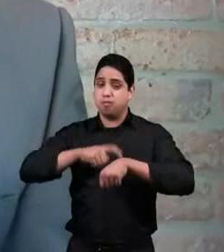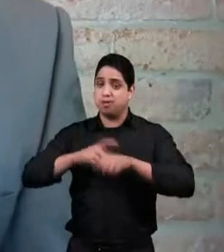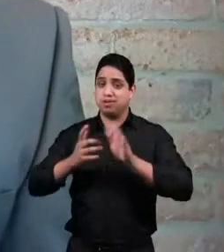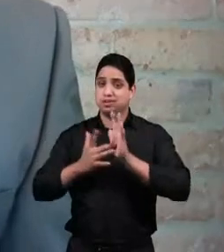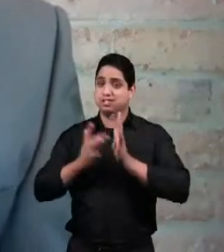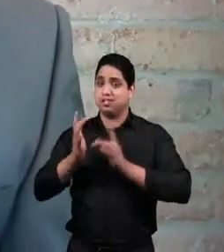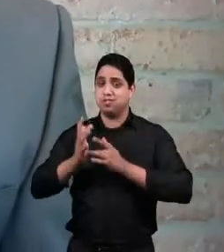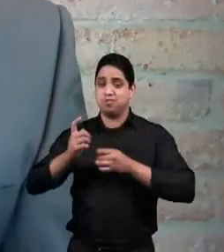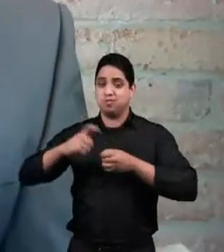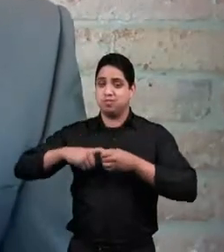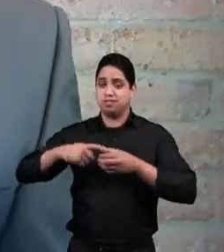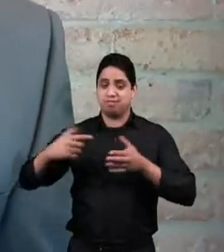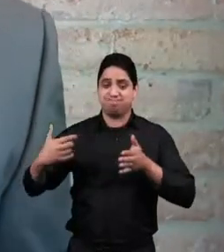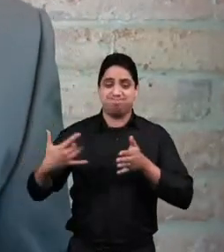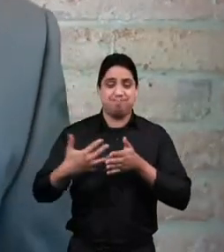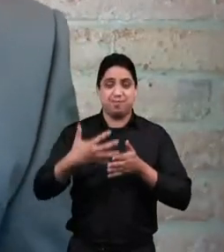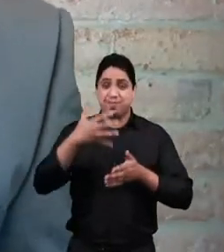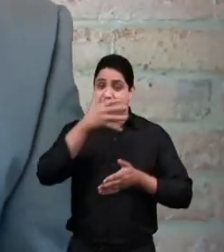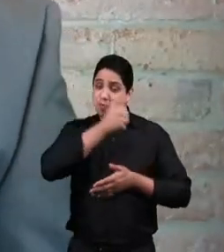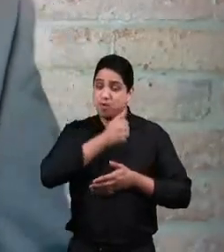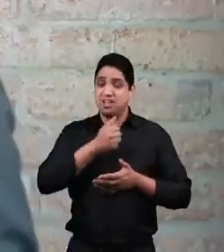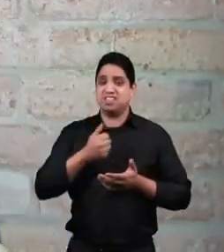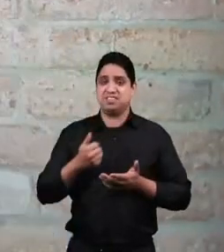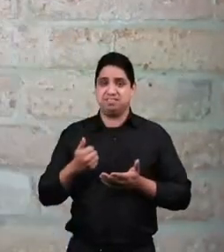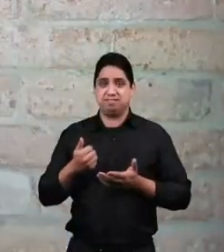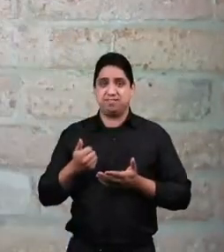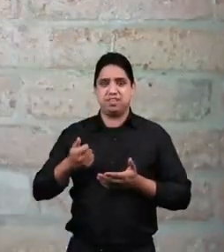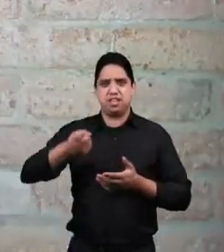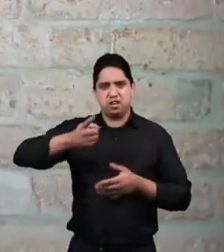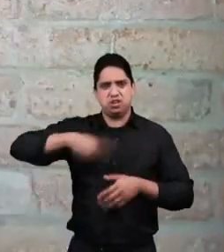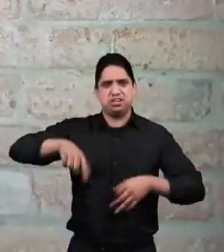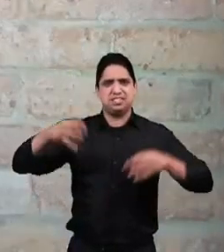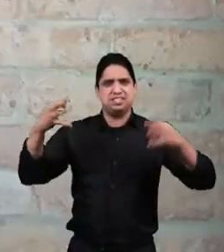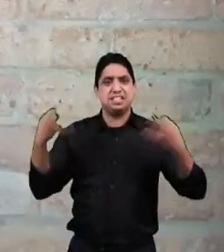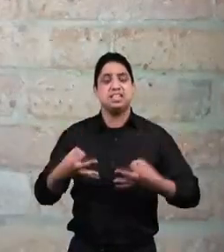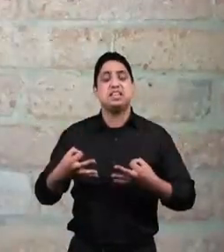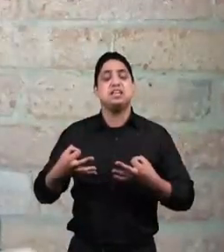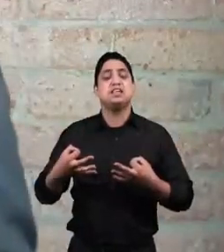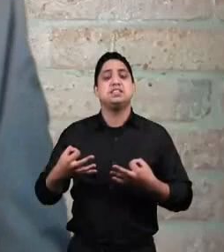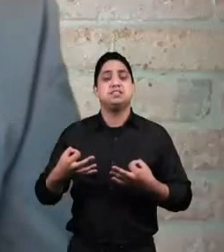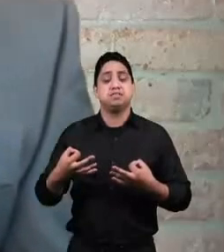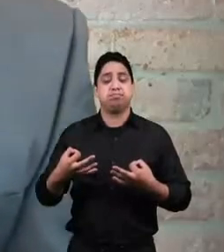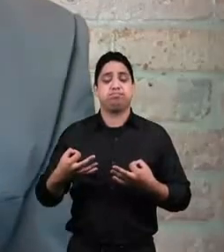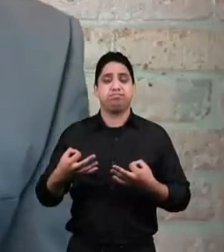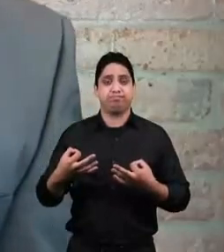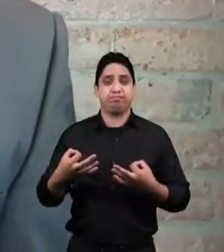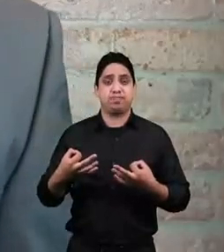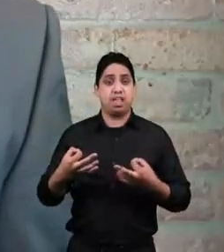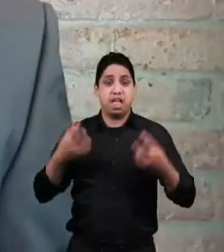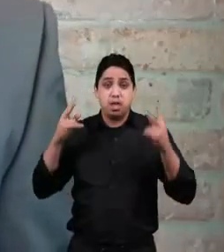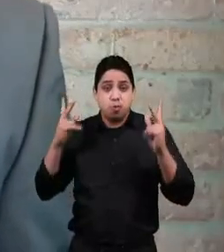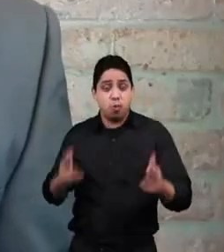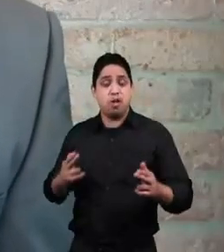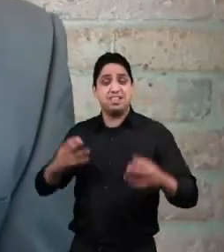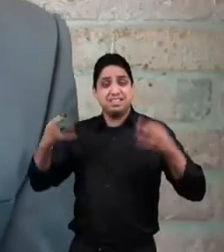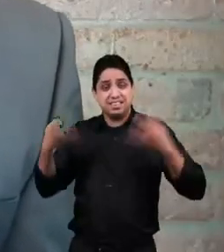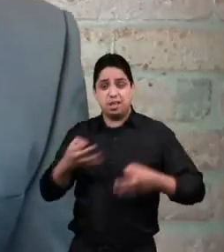that our departure comes nearer. In his coming nearer, and the certainty of